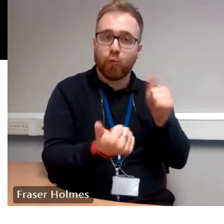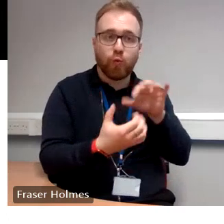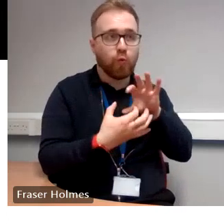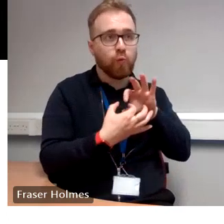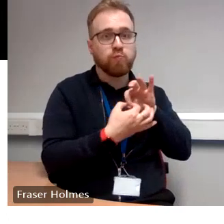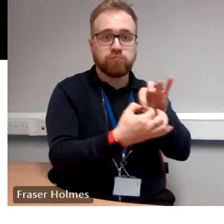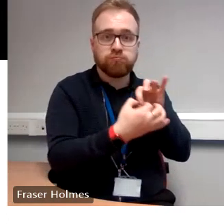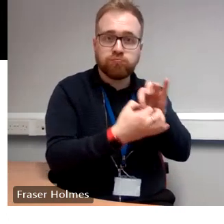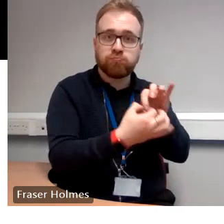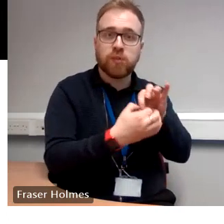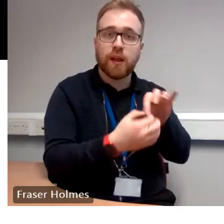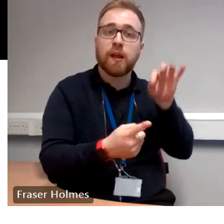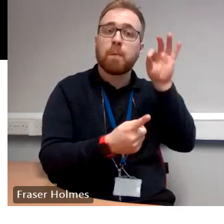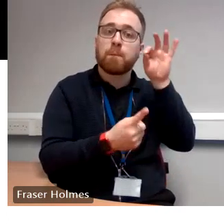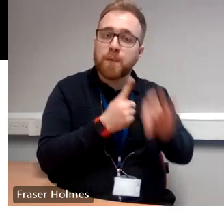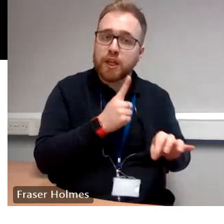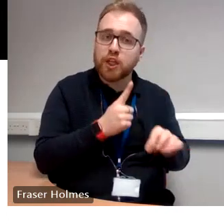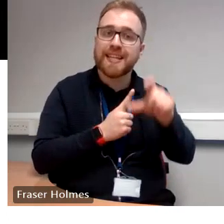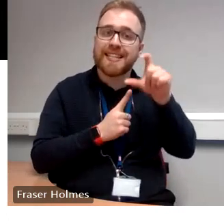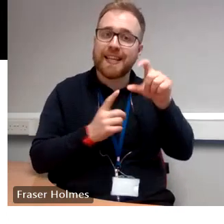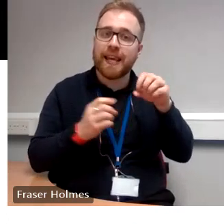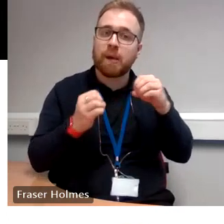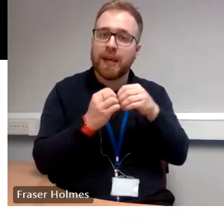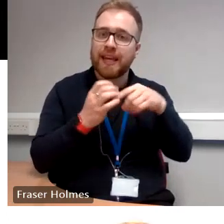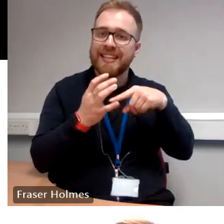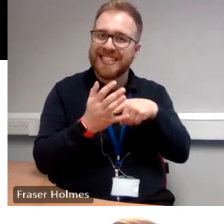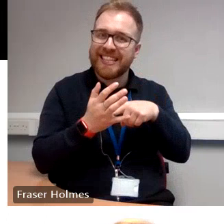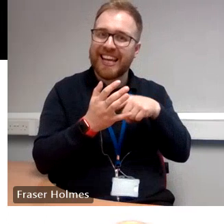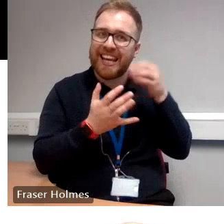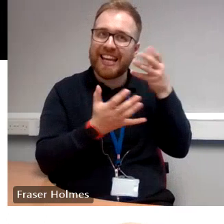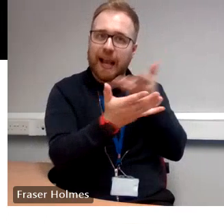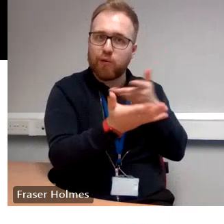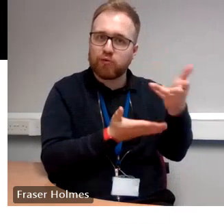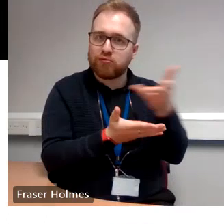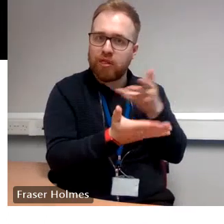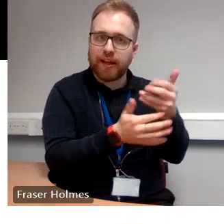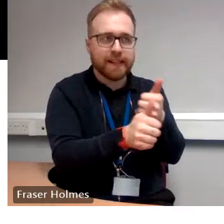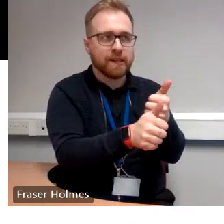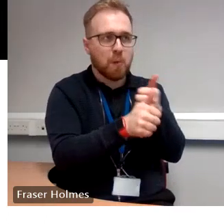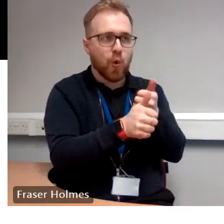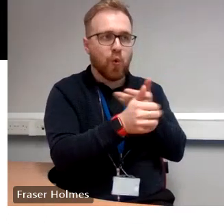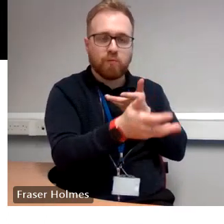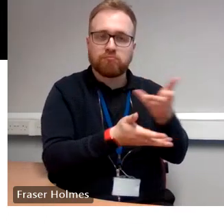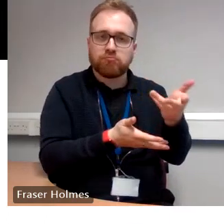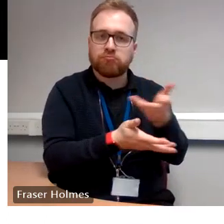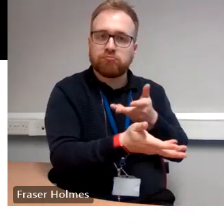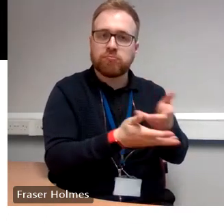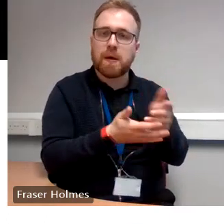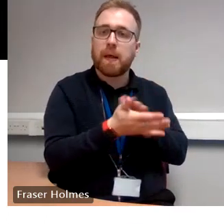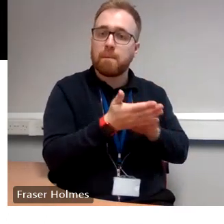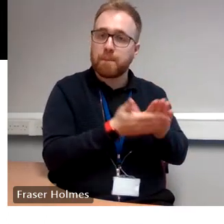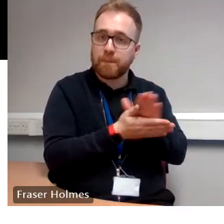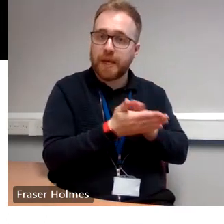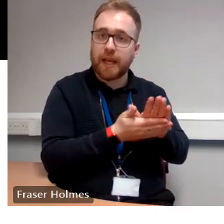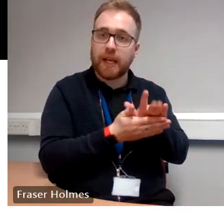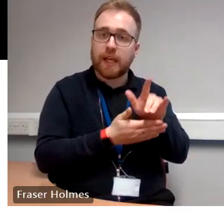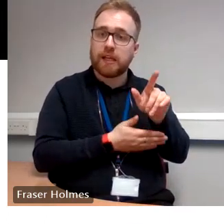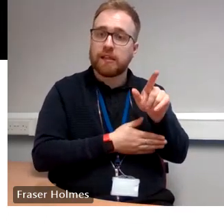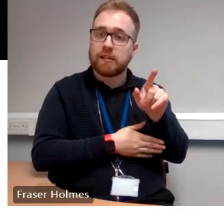some specialist CBT counselling support, and that allowed him the